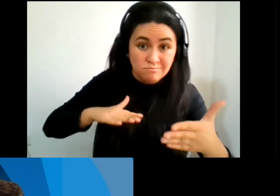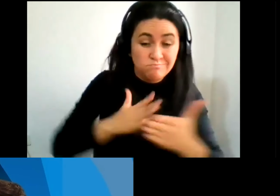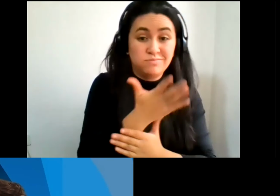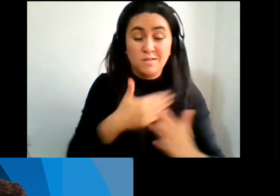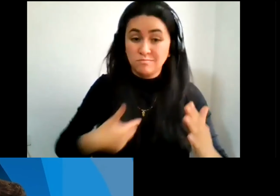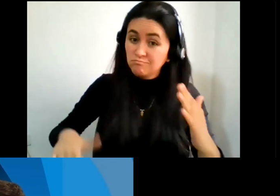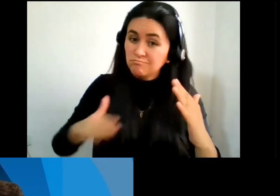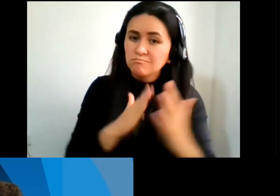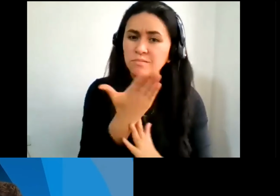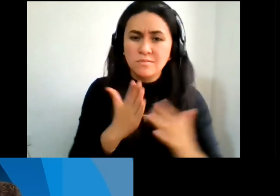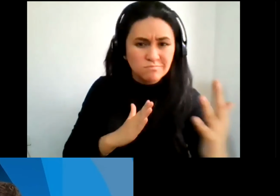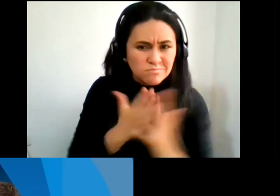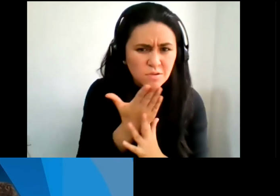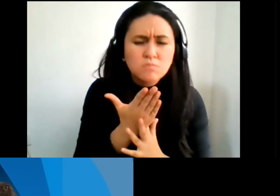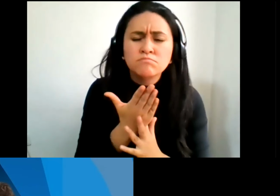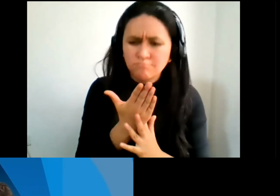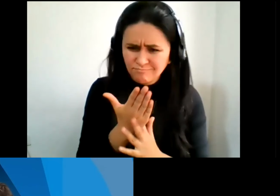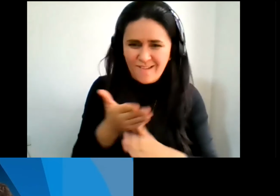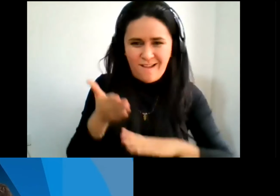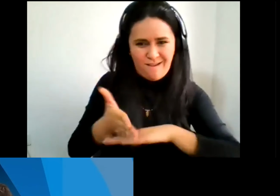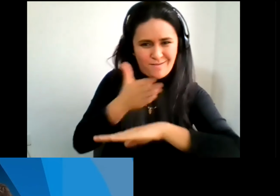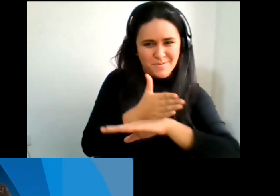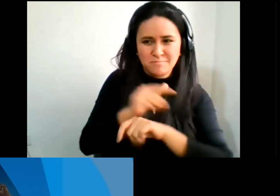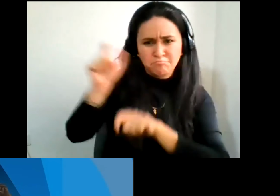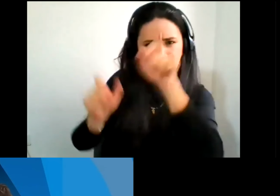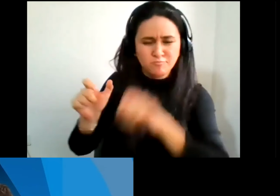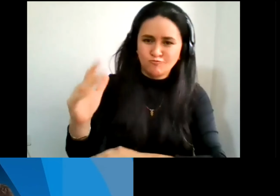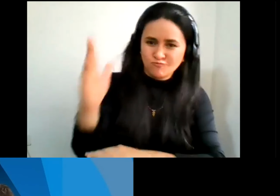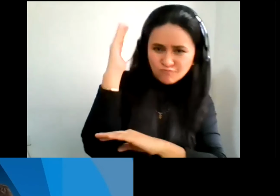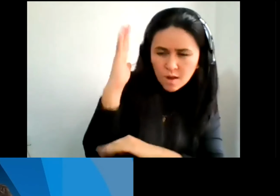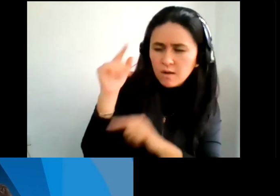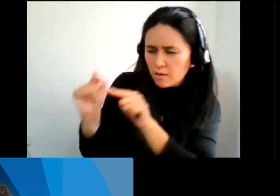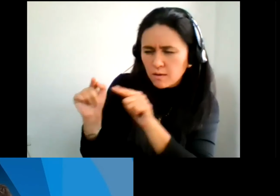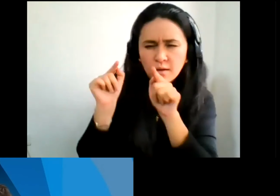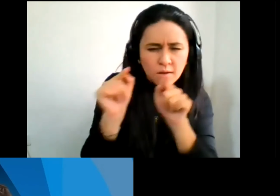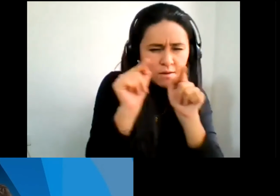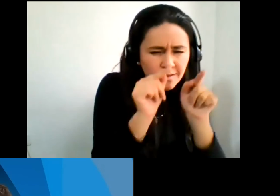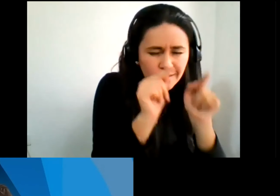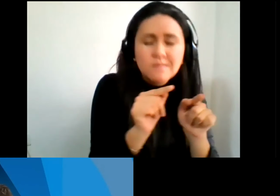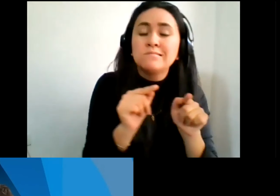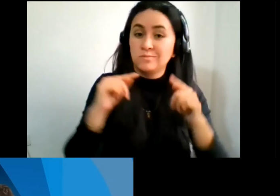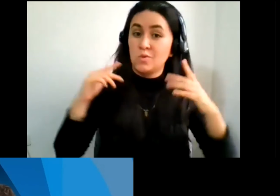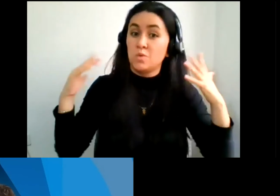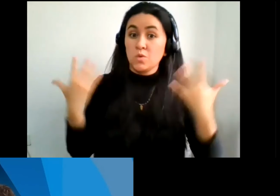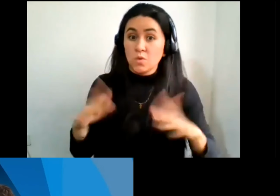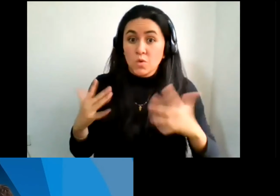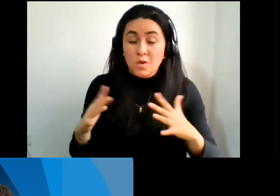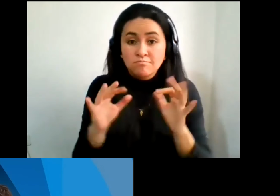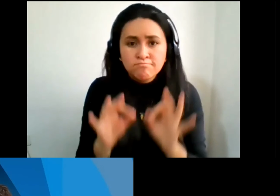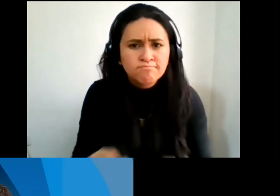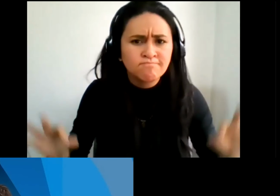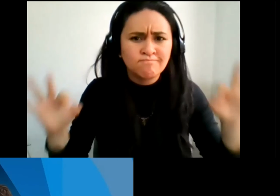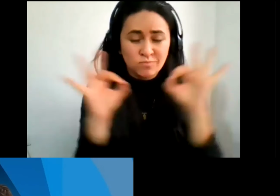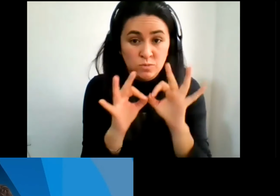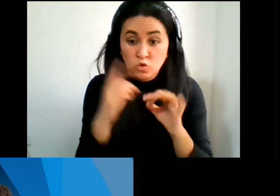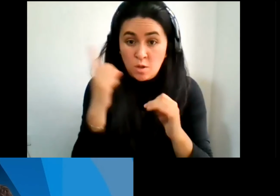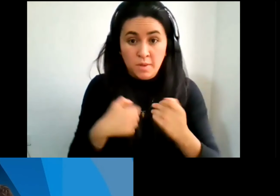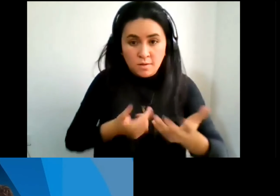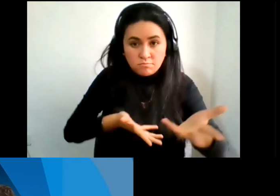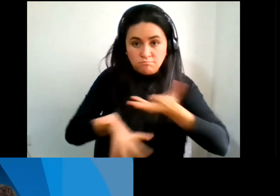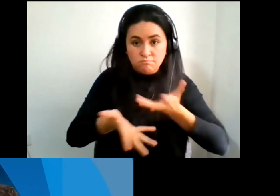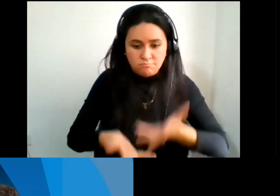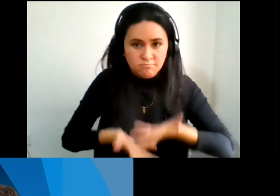barriers to health services, as said so clearly by the speakers, have a scope that actually goes